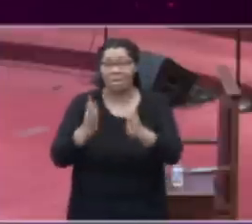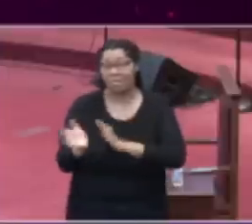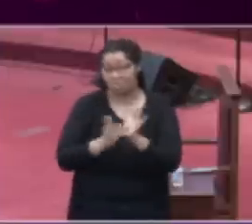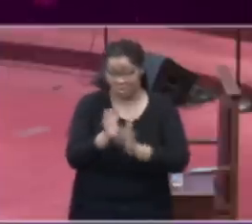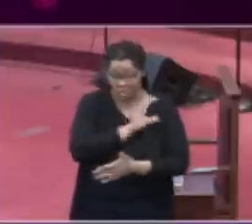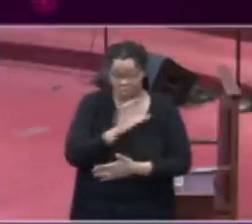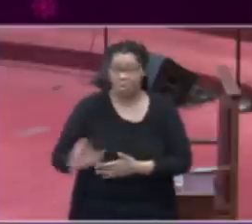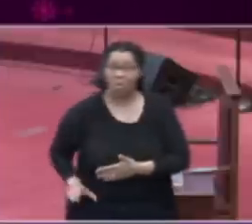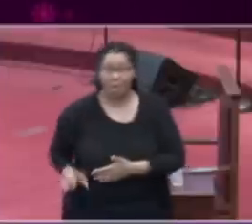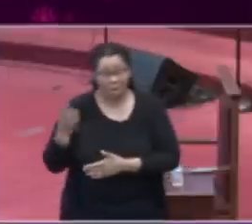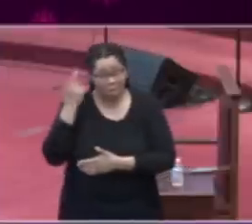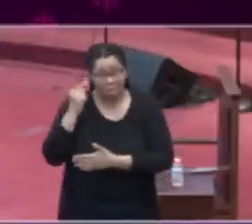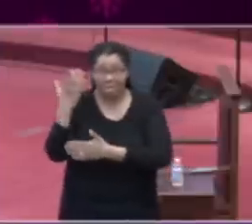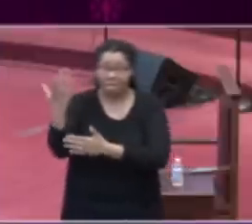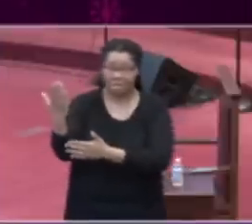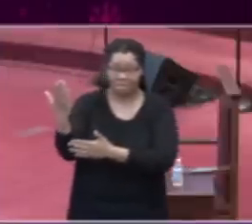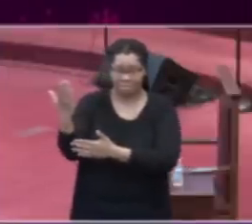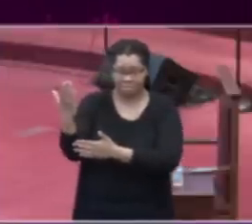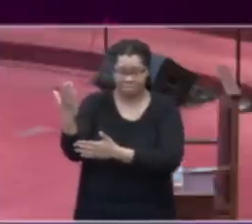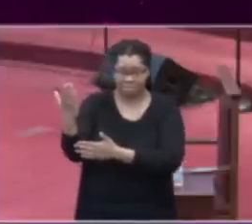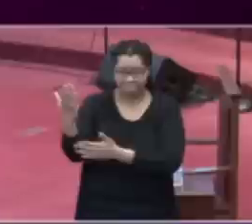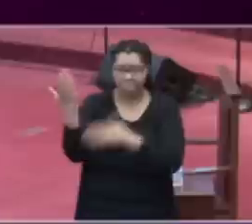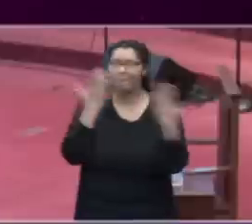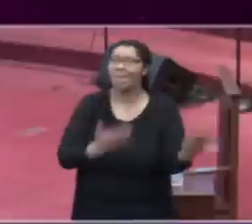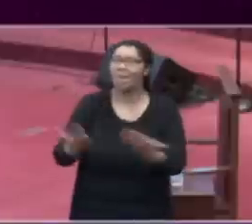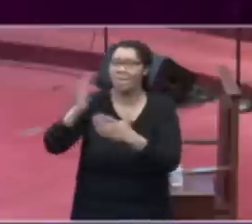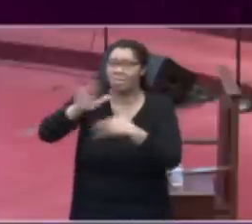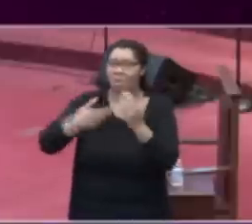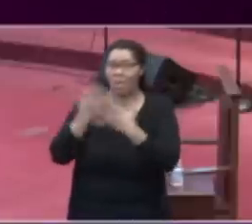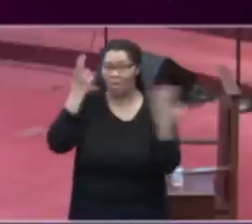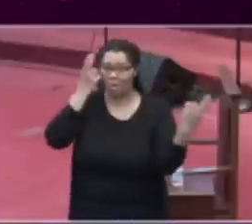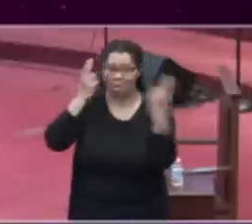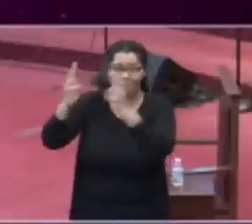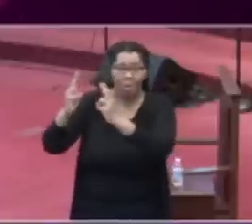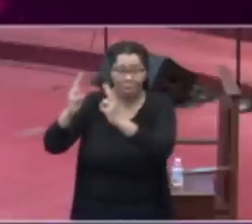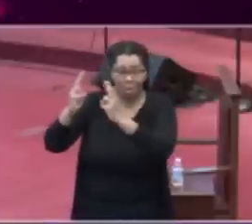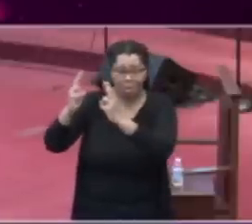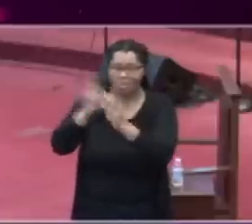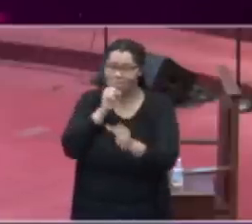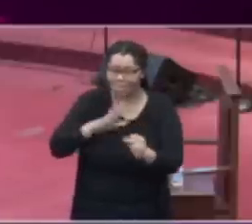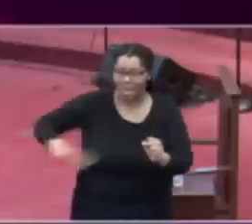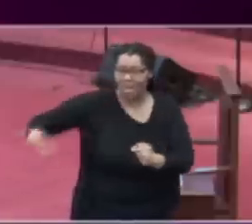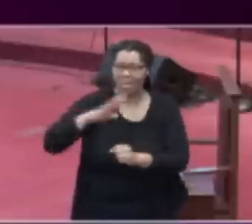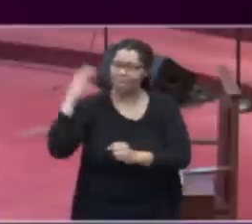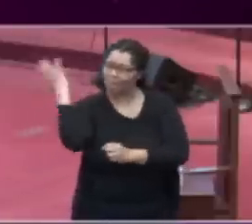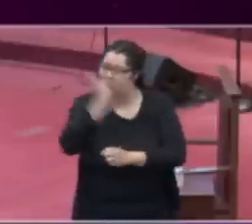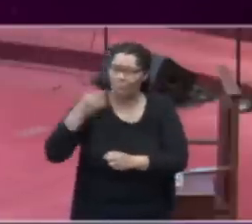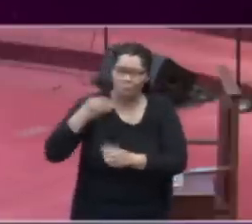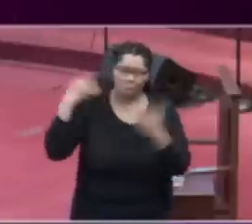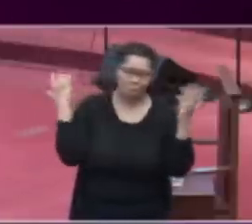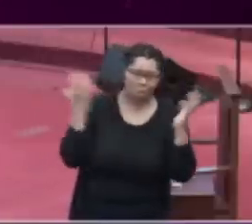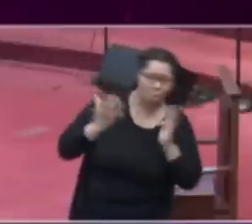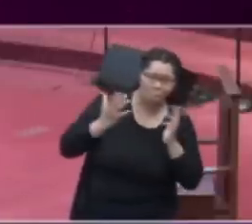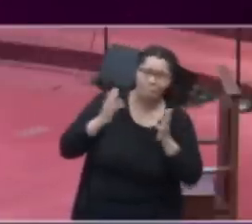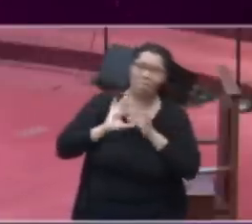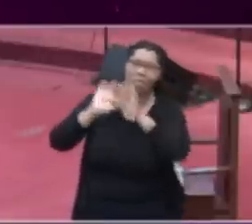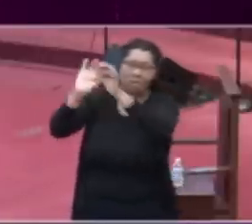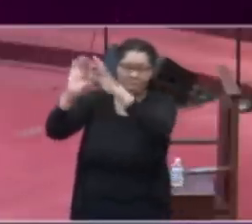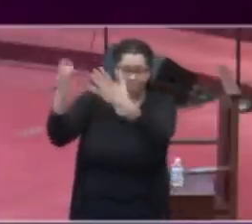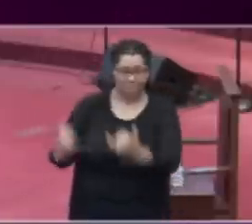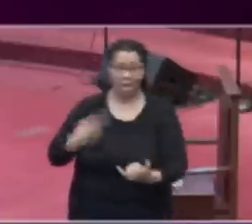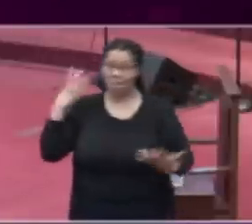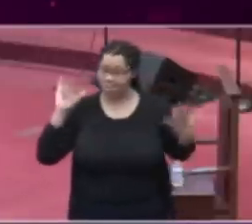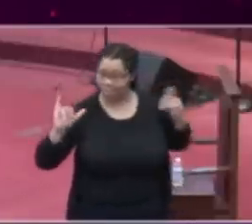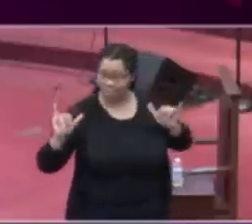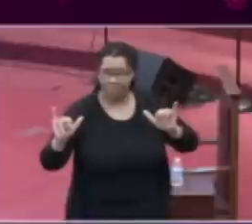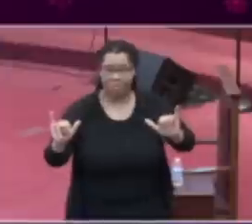Christ. To him be glory and honor and majesty and splendor both now